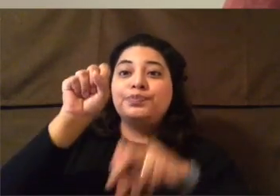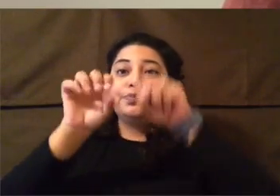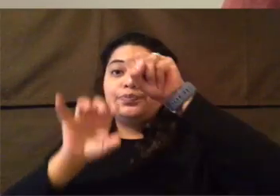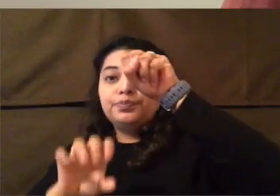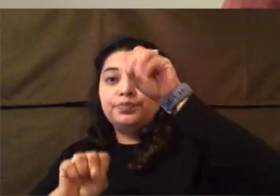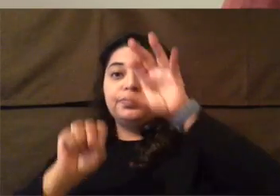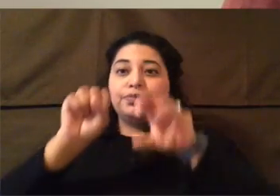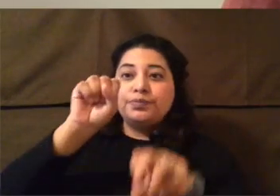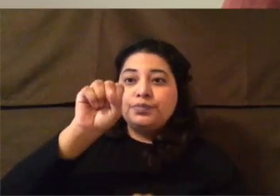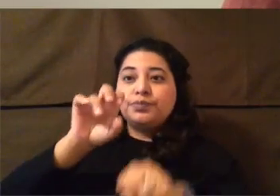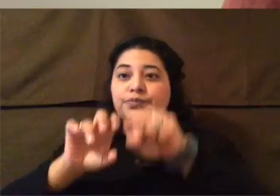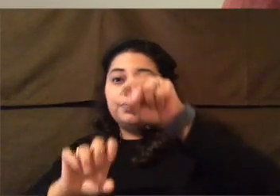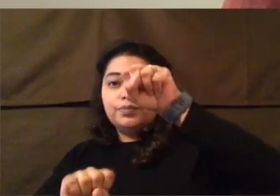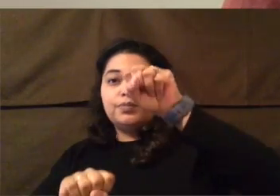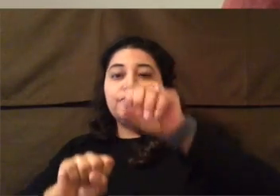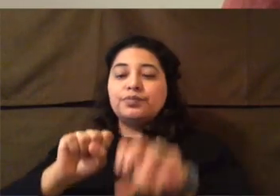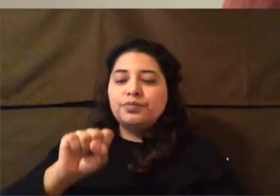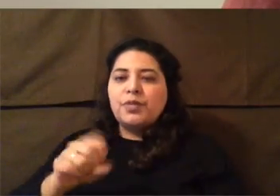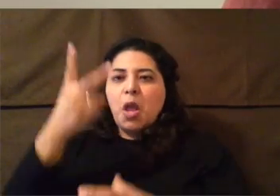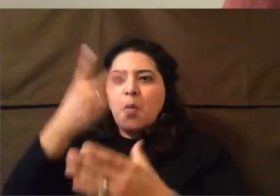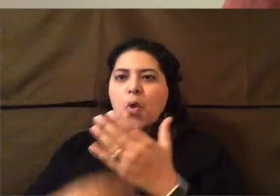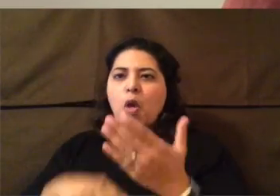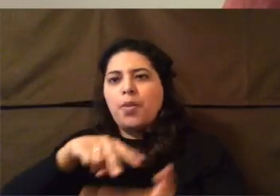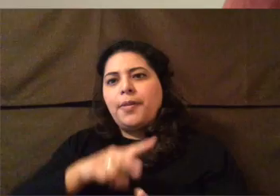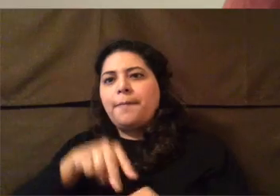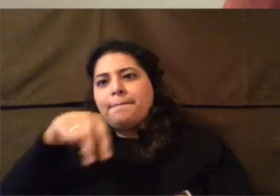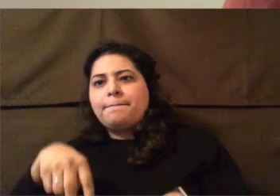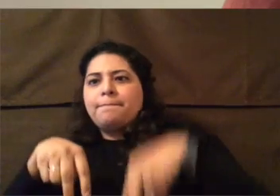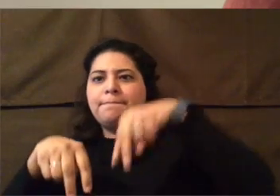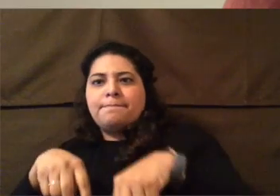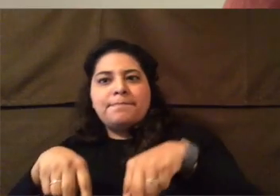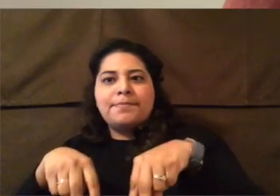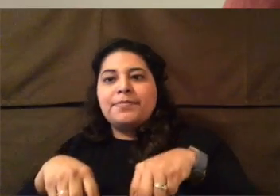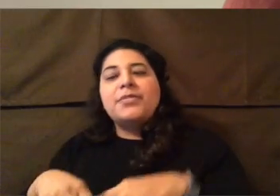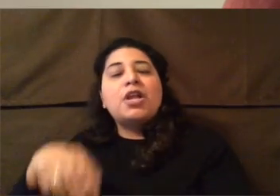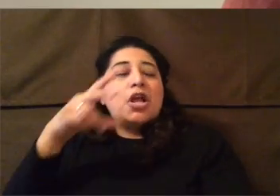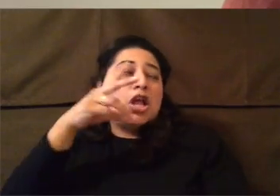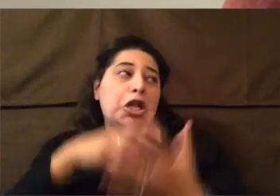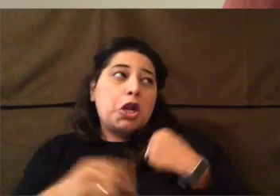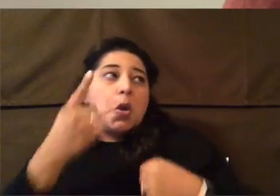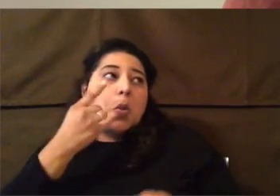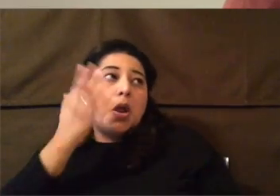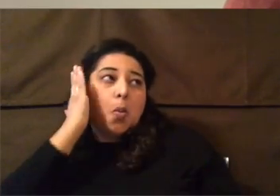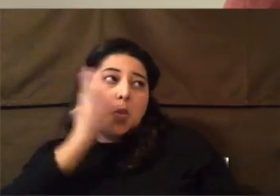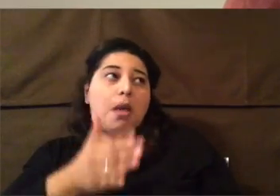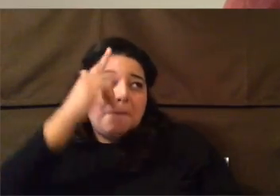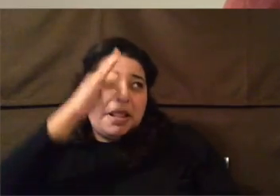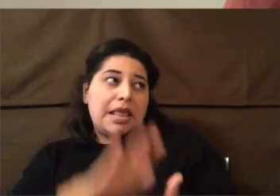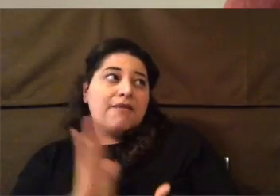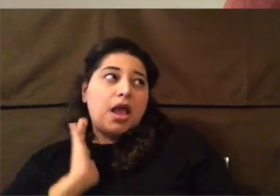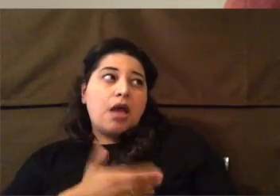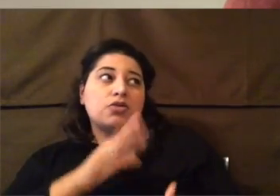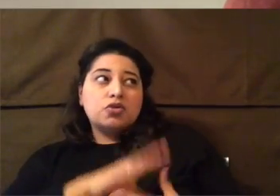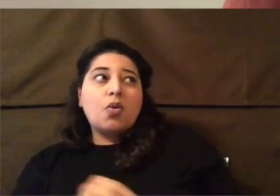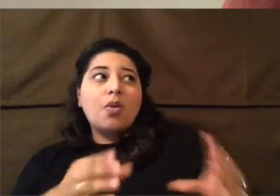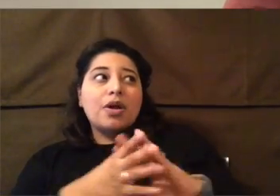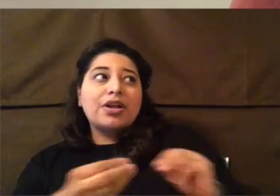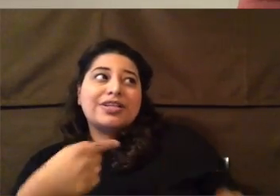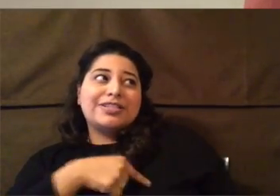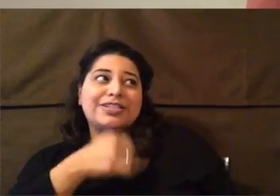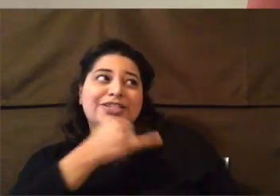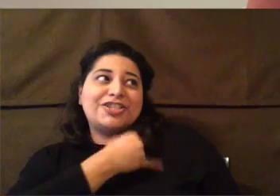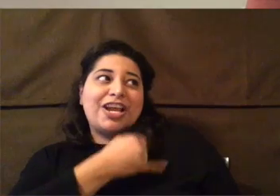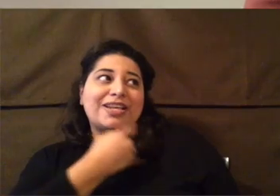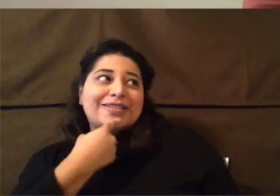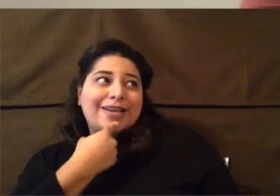followed. Seconds later, they hopped onto the ground and started walking out of the woods. "No one's going to believe our story," said